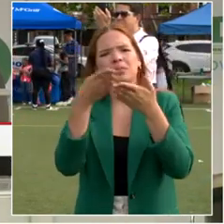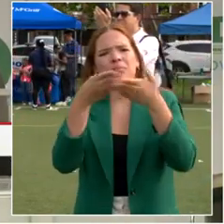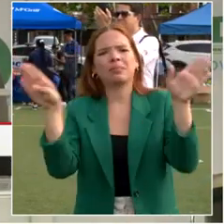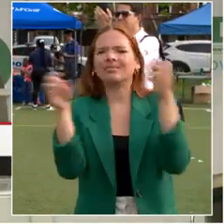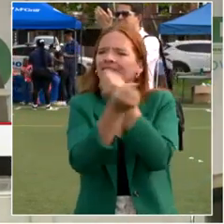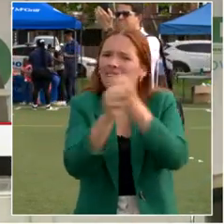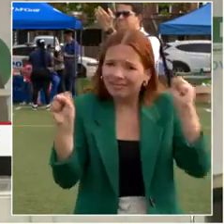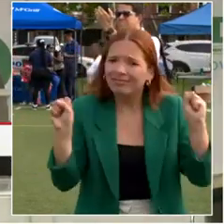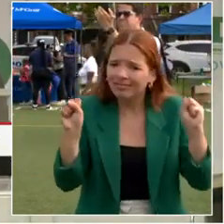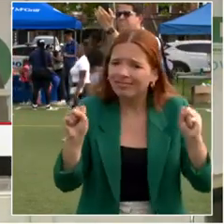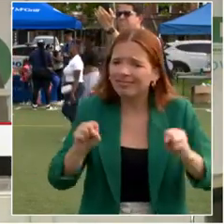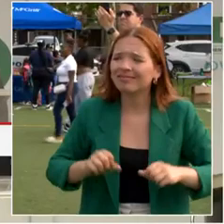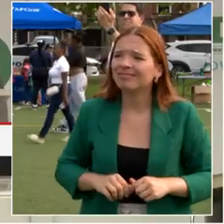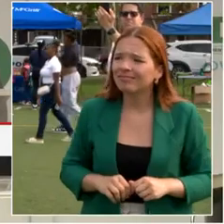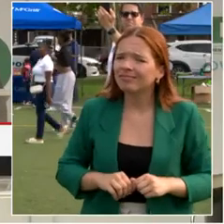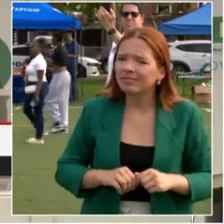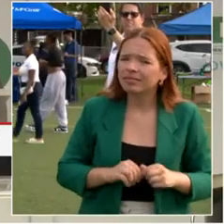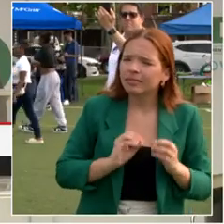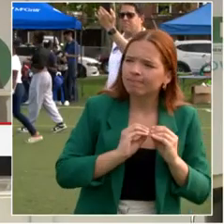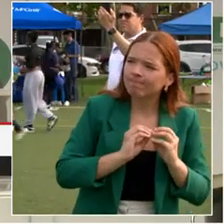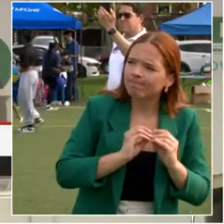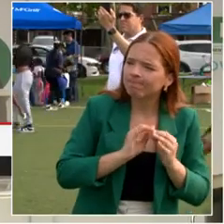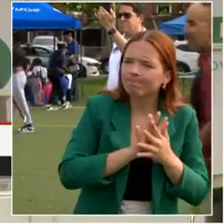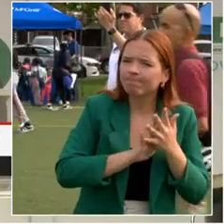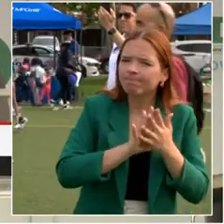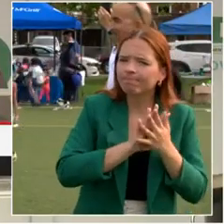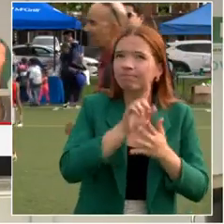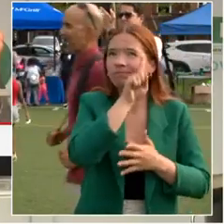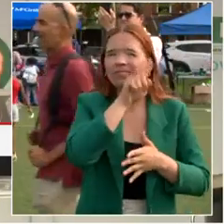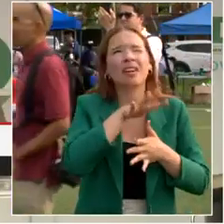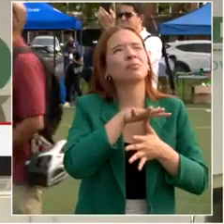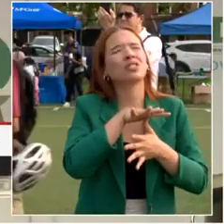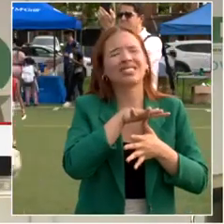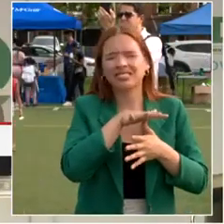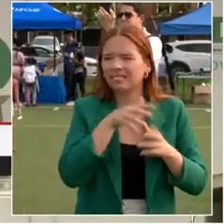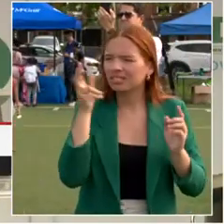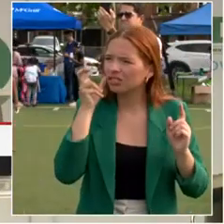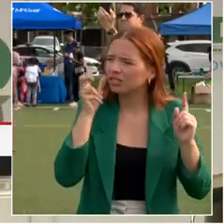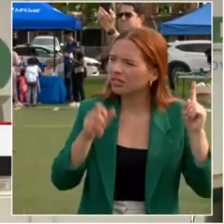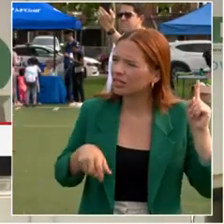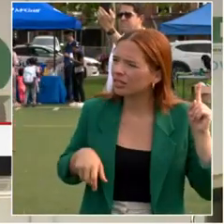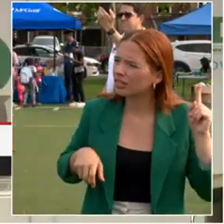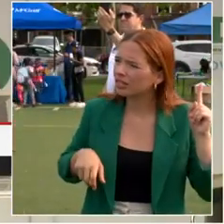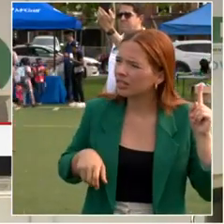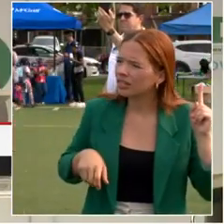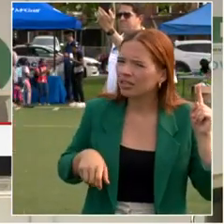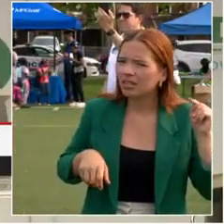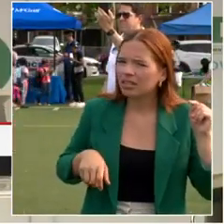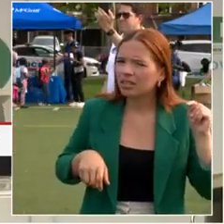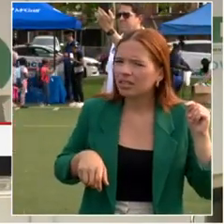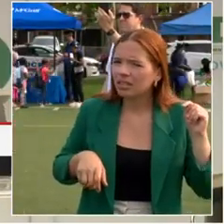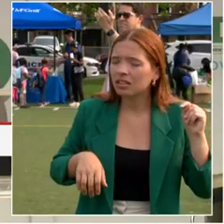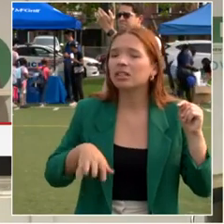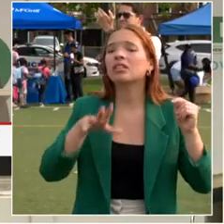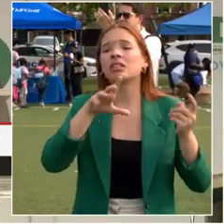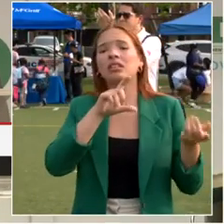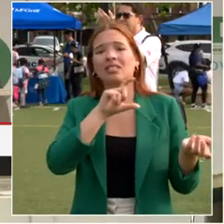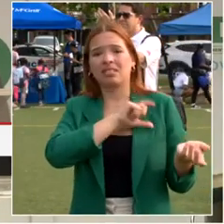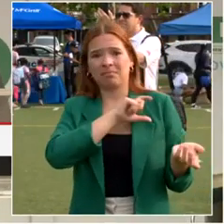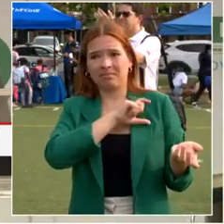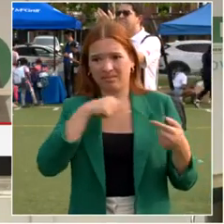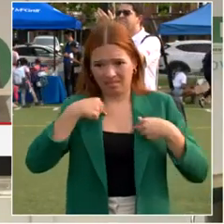our jobs without your active engagement and support. And we know we can't do our jobs effectively without your